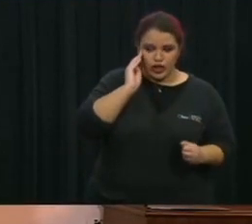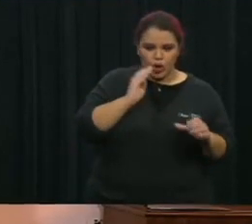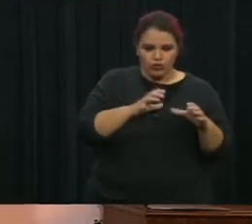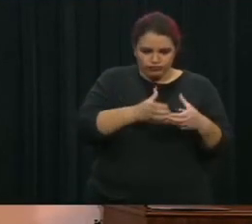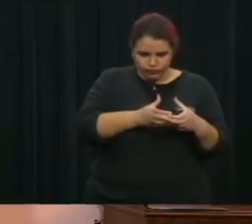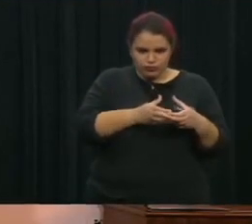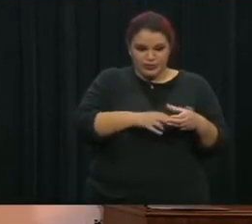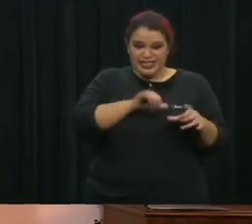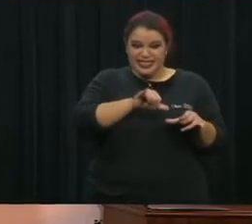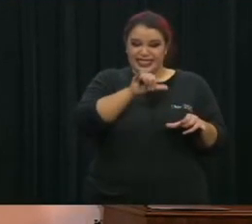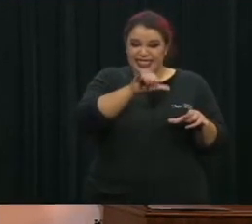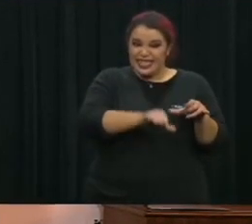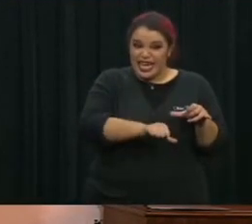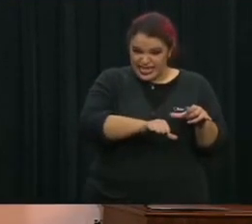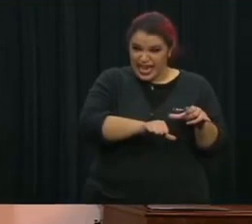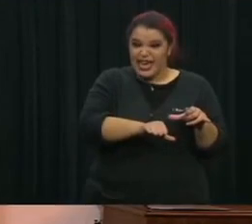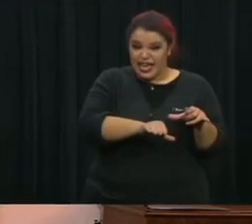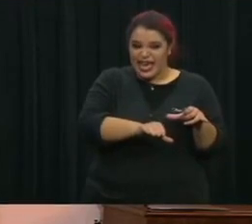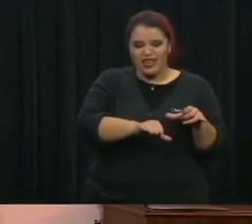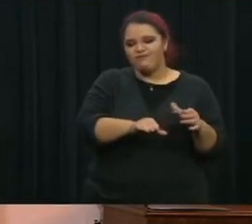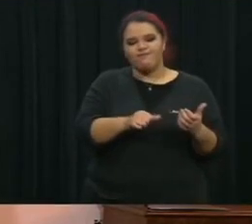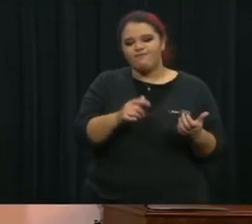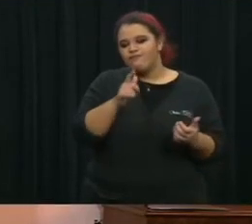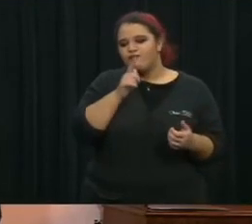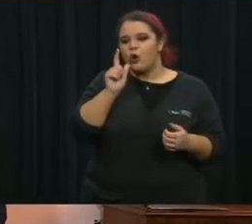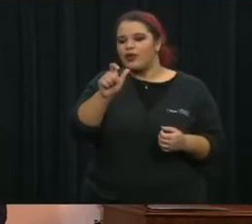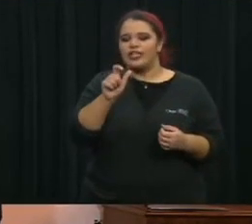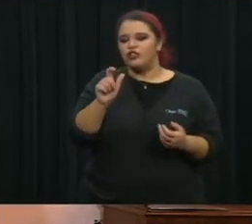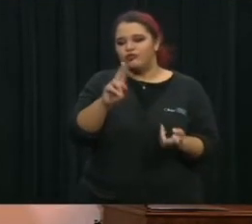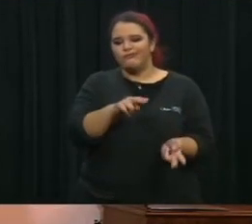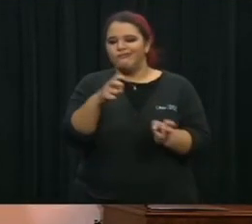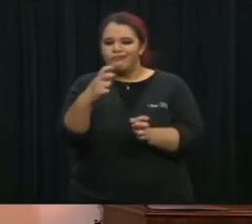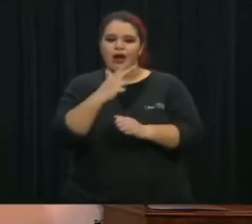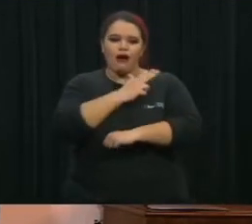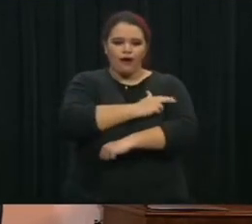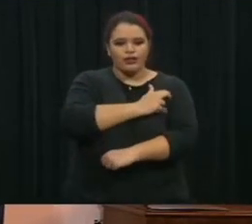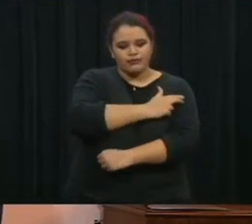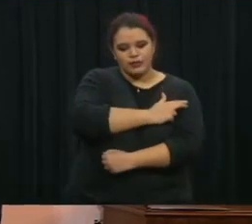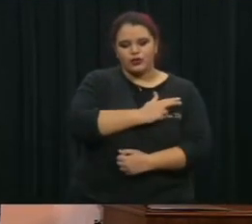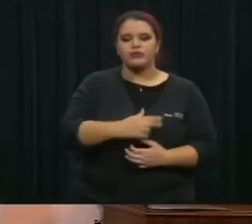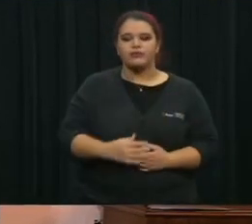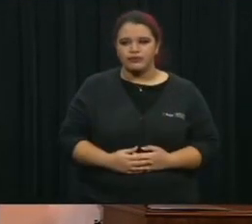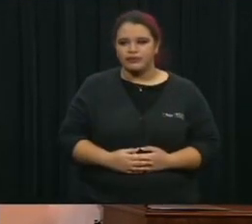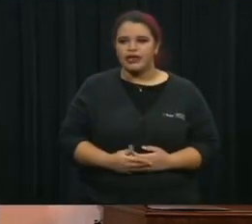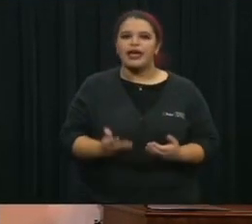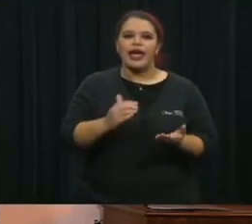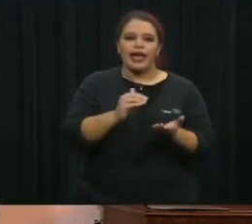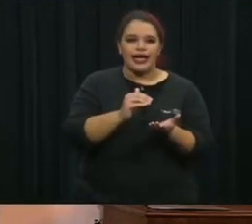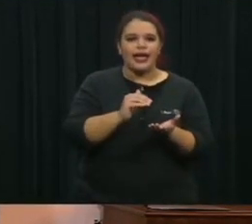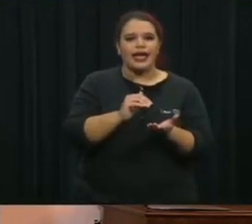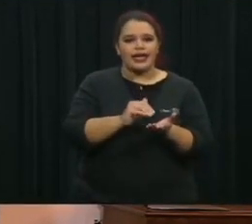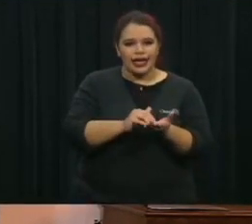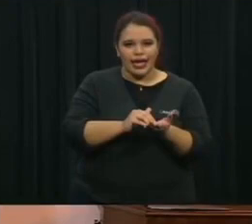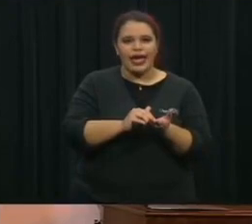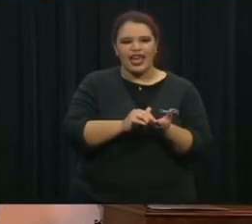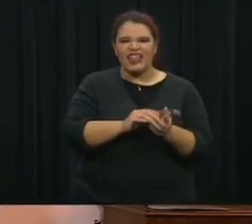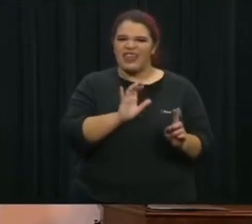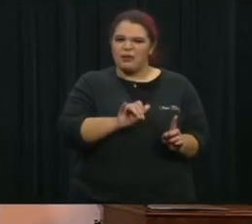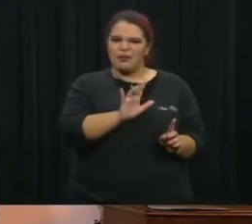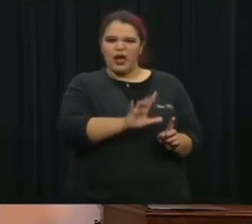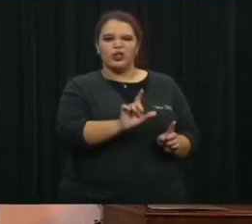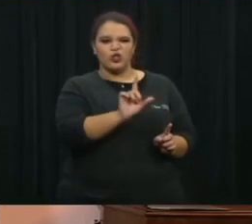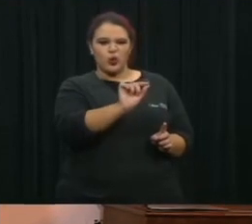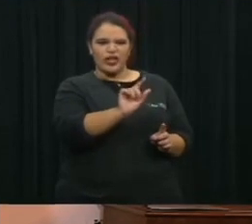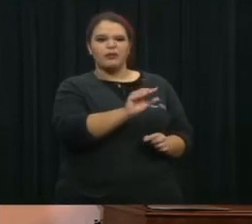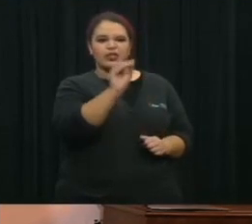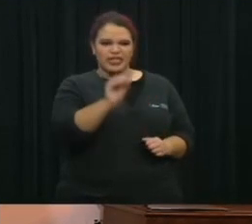the disease, but they're not needing hospitalized. And similarly, it'll be comfort measures and supportive care. And